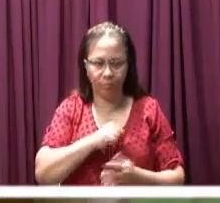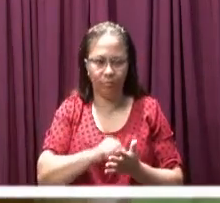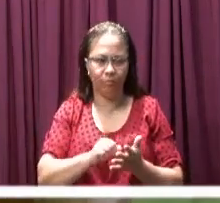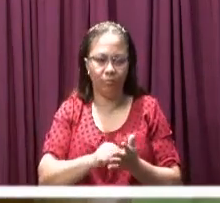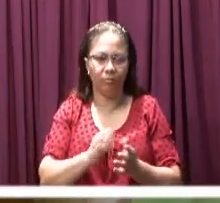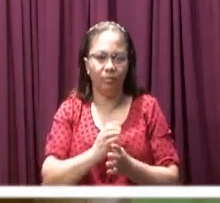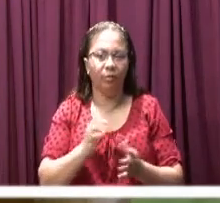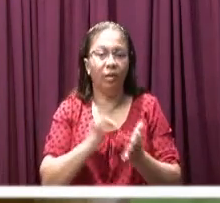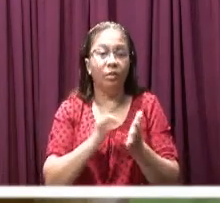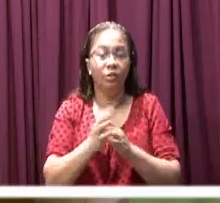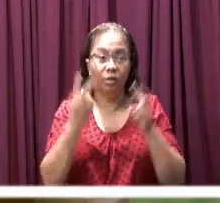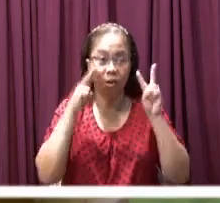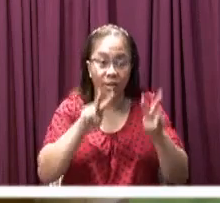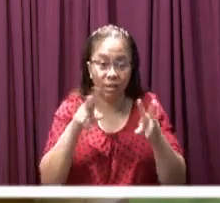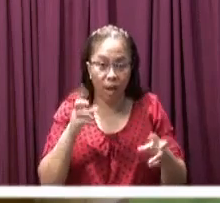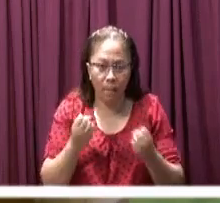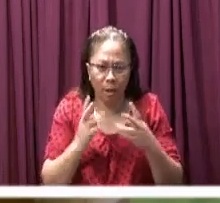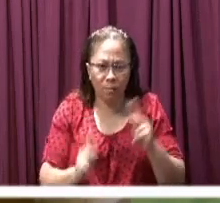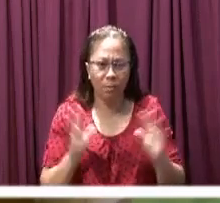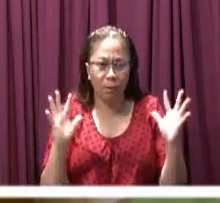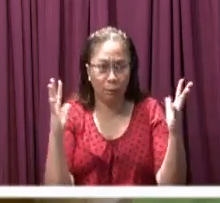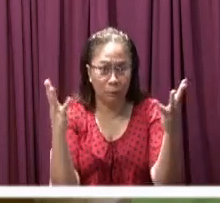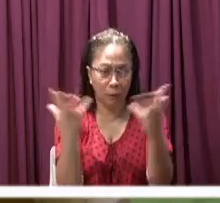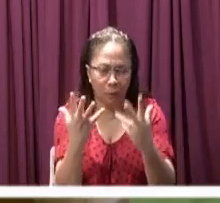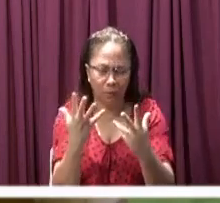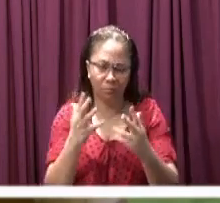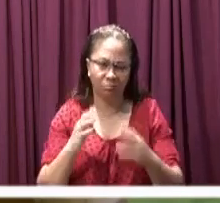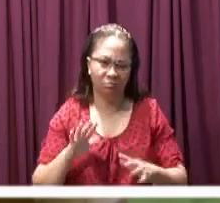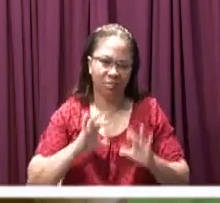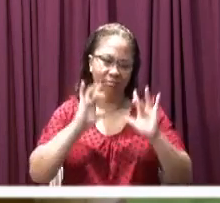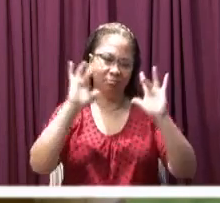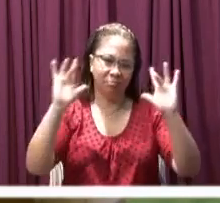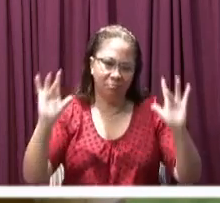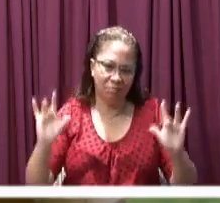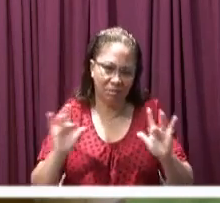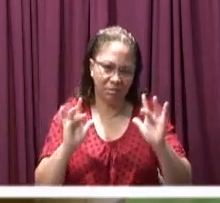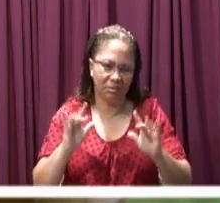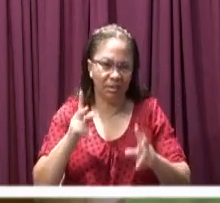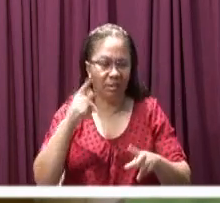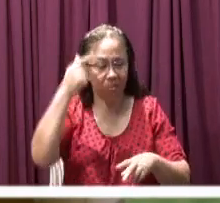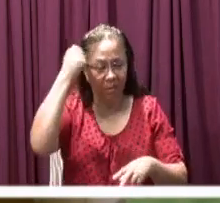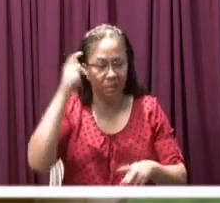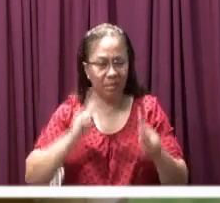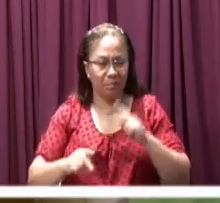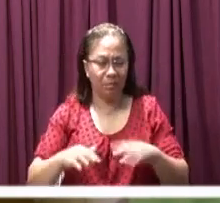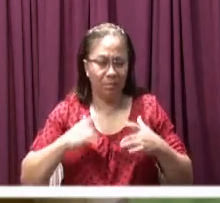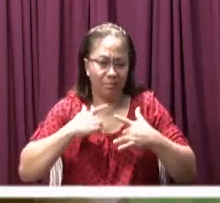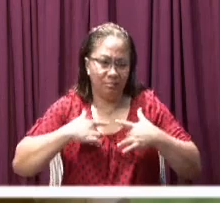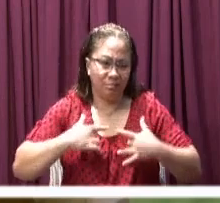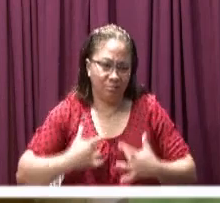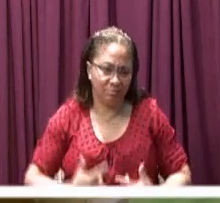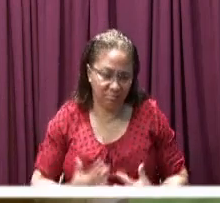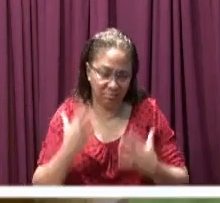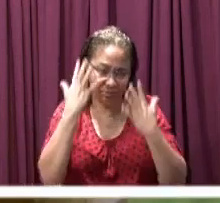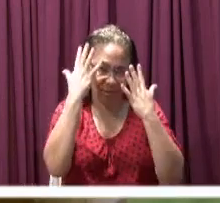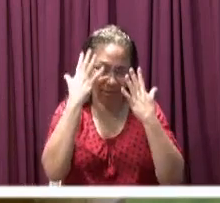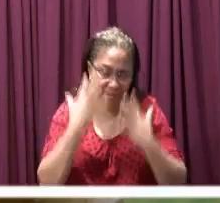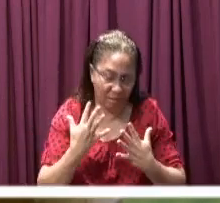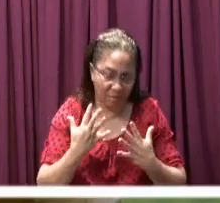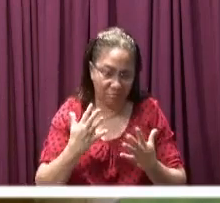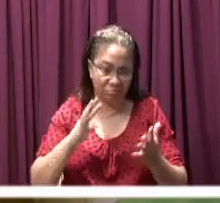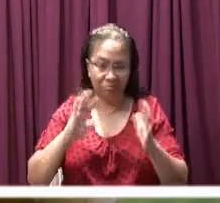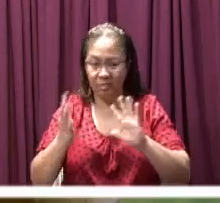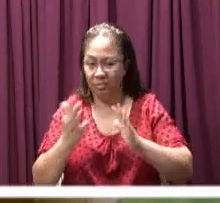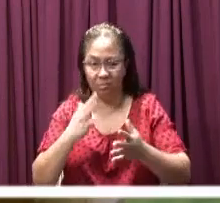When Jesus saw the crowds, he felt sorry for them, because they were harassed and dejected, like sheep without a